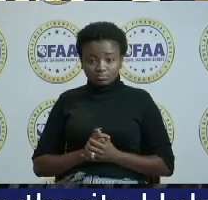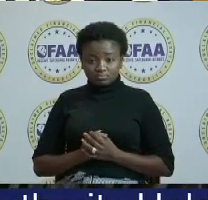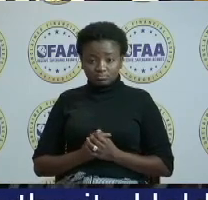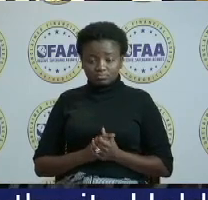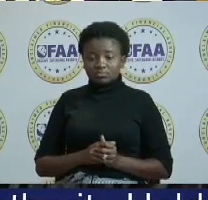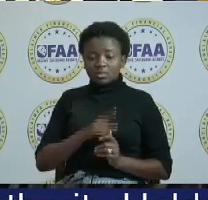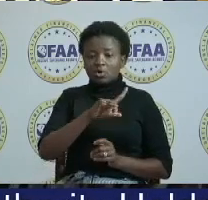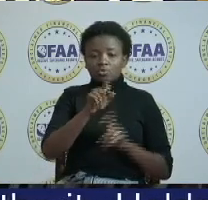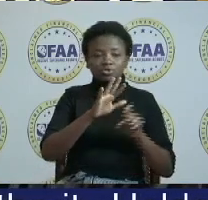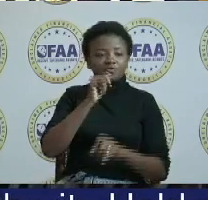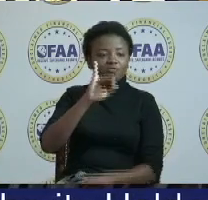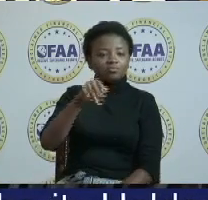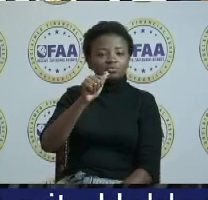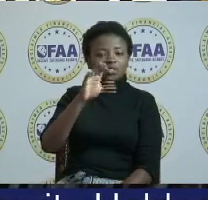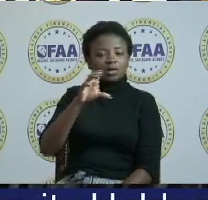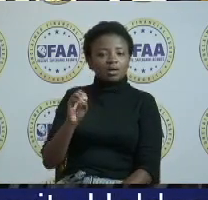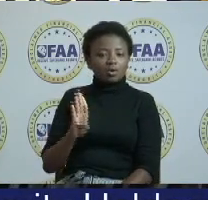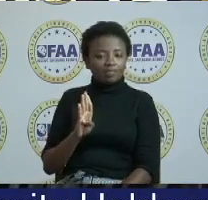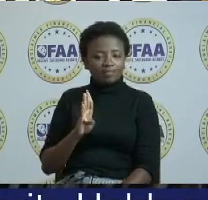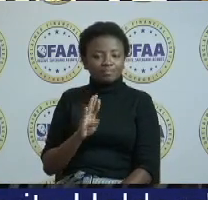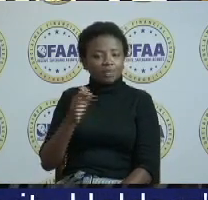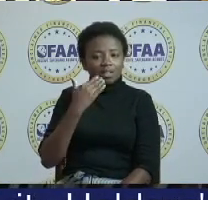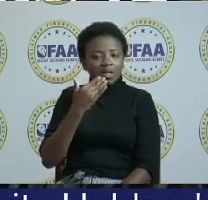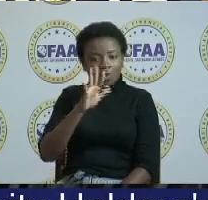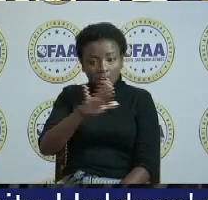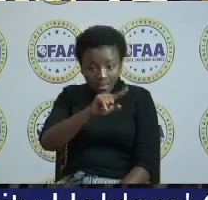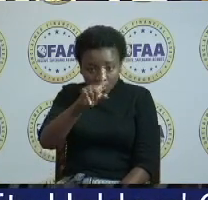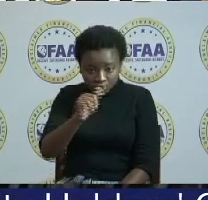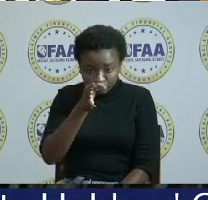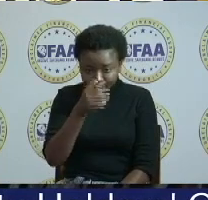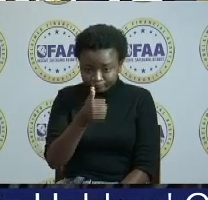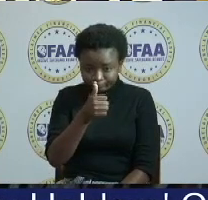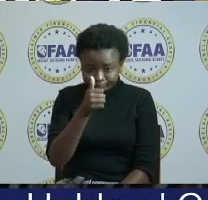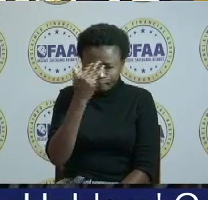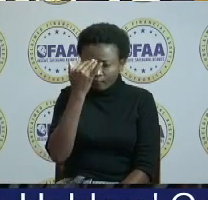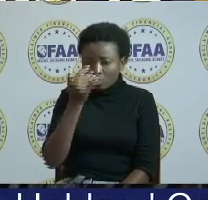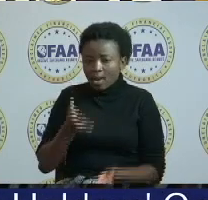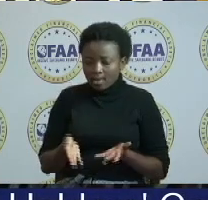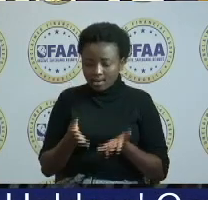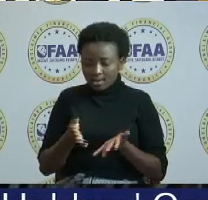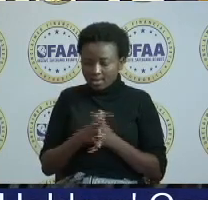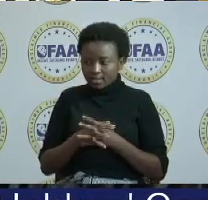from. That is from Jacob, sorry. Jacob? Jacob, yes. Thank you, Jacob, for the question. The current